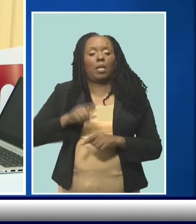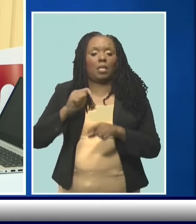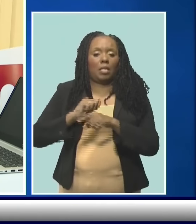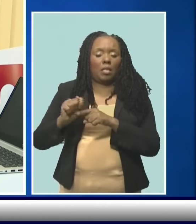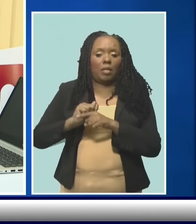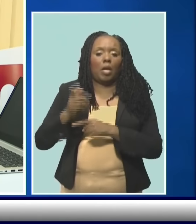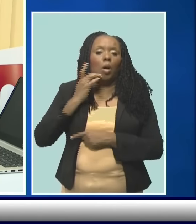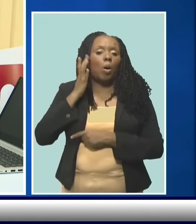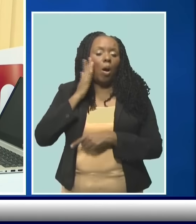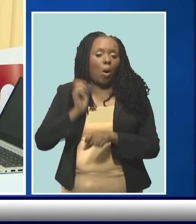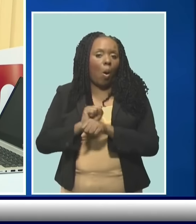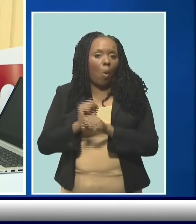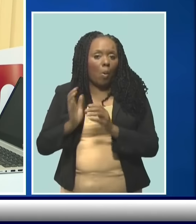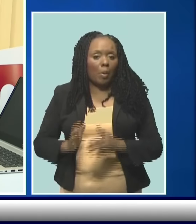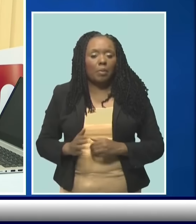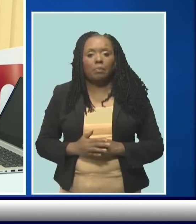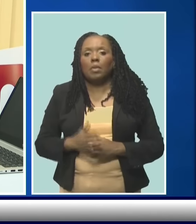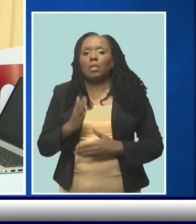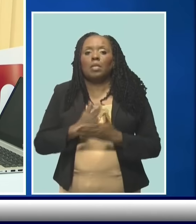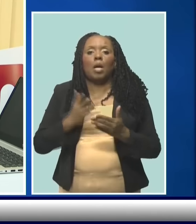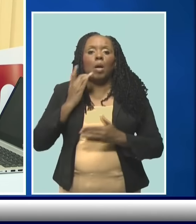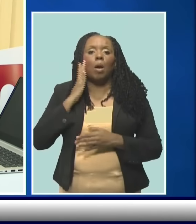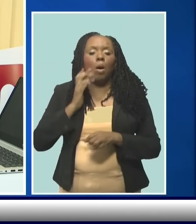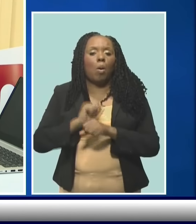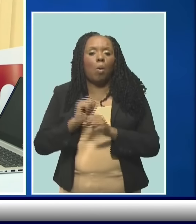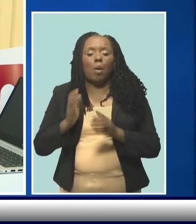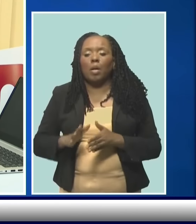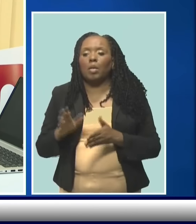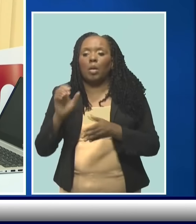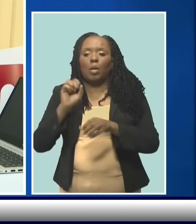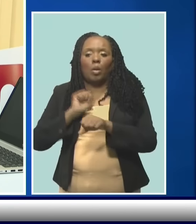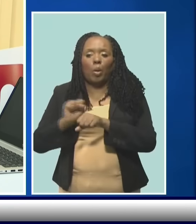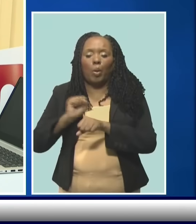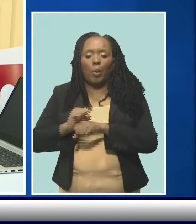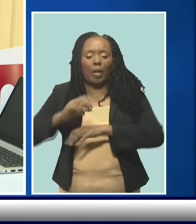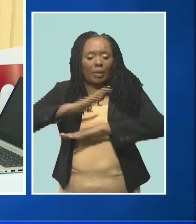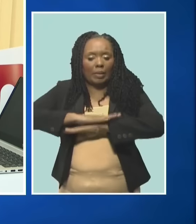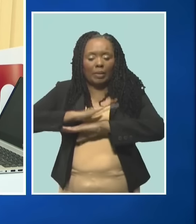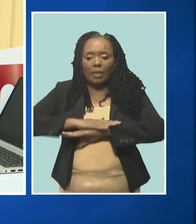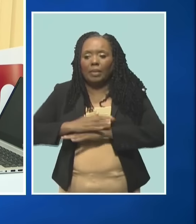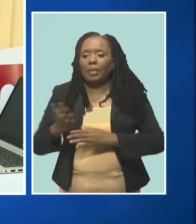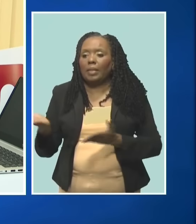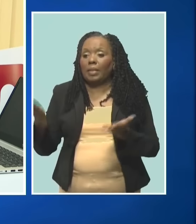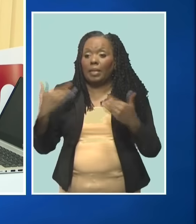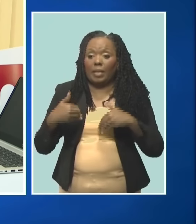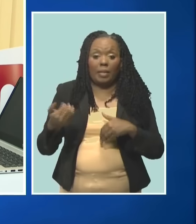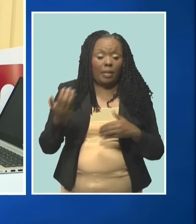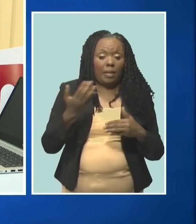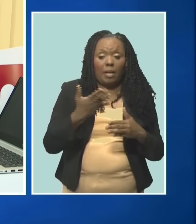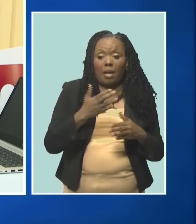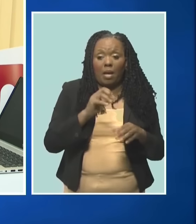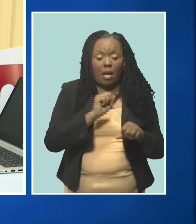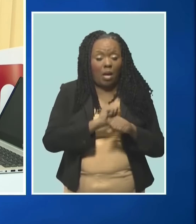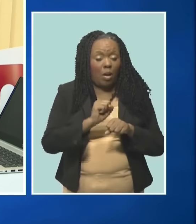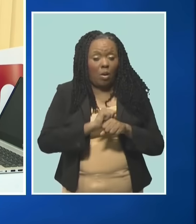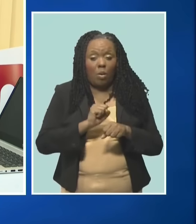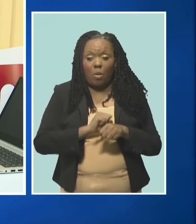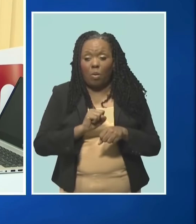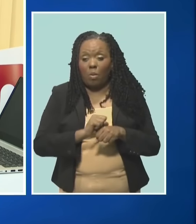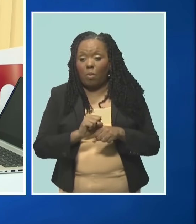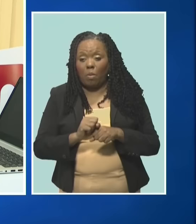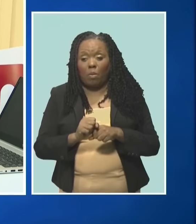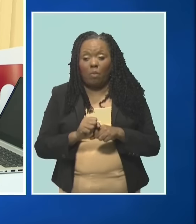Some hotel workers that were receptionists came and did landscaping and agriculture. And they said they ain't going back in the hotel